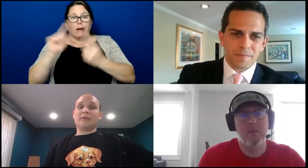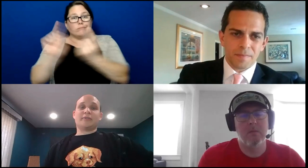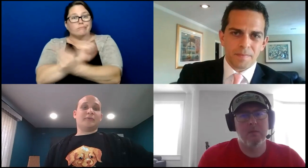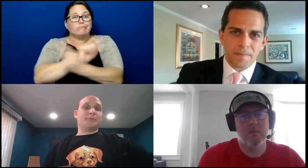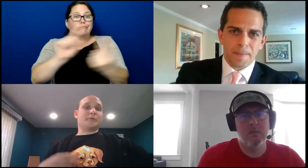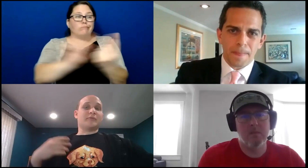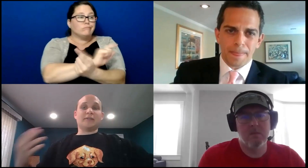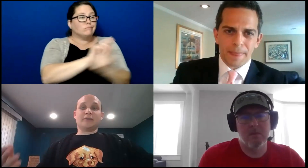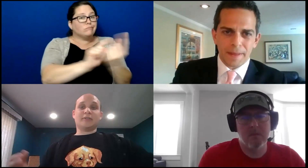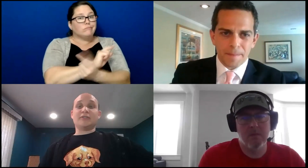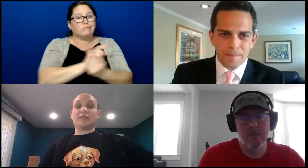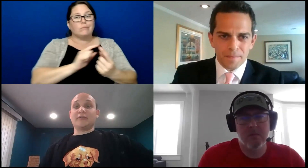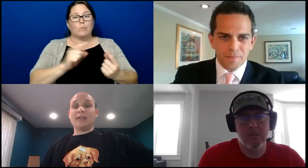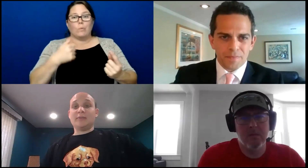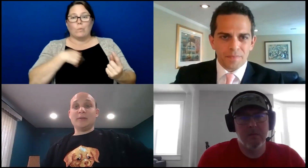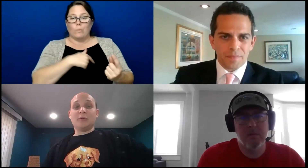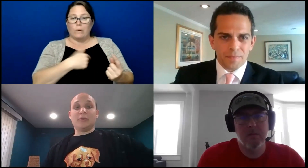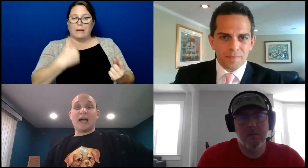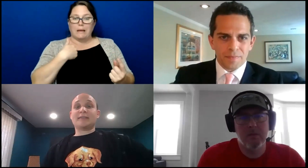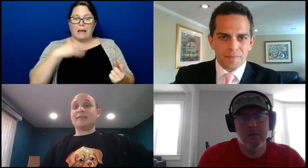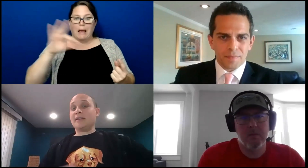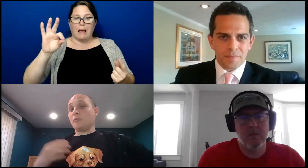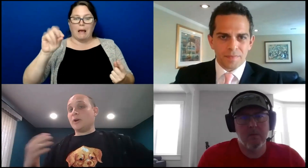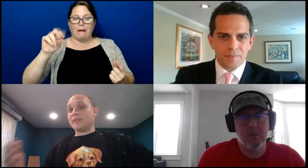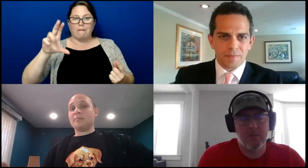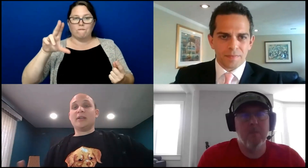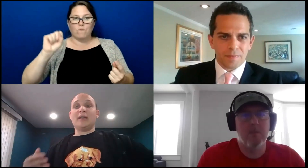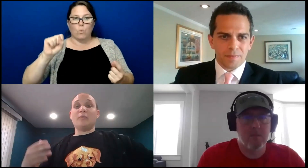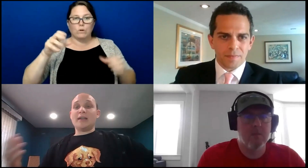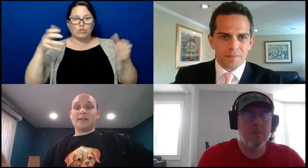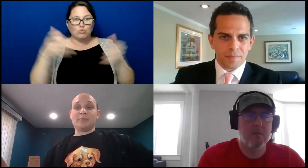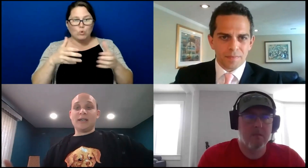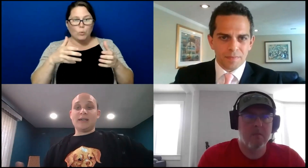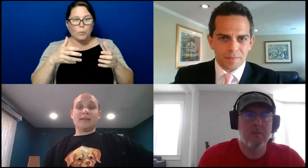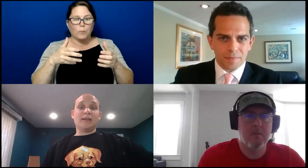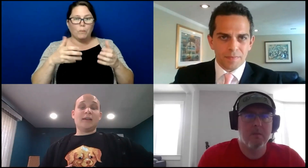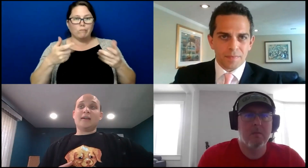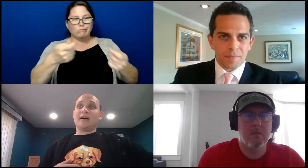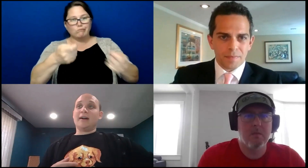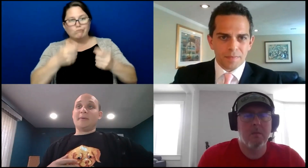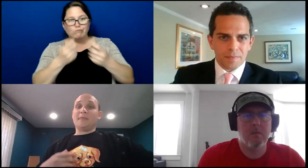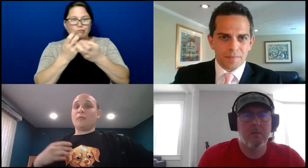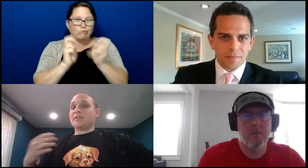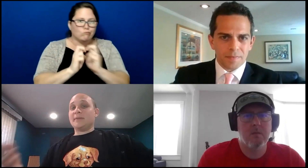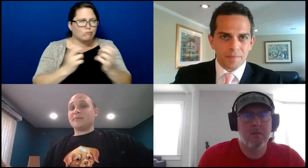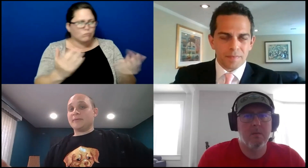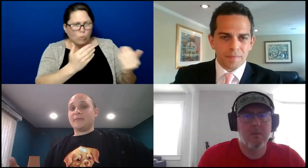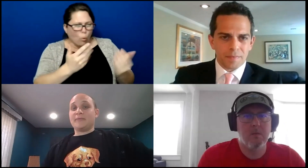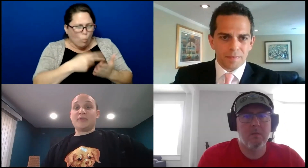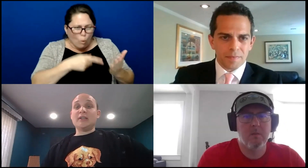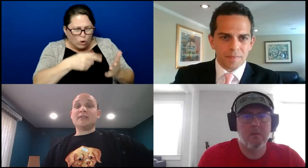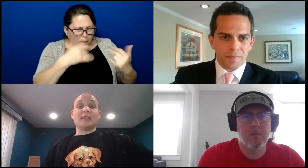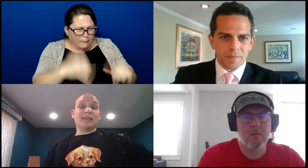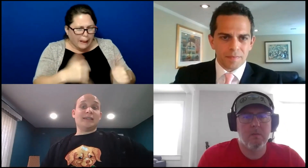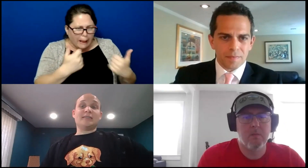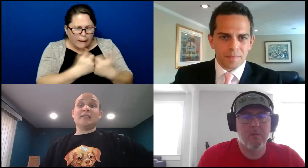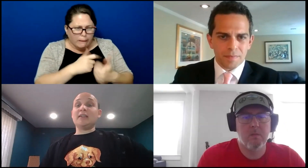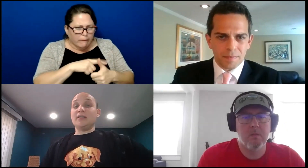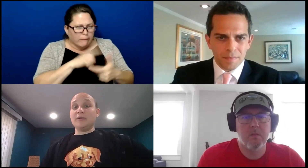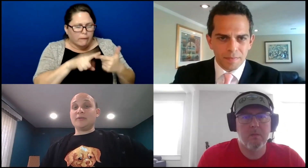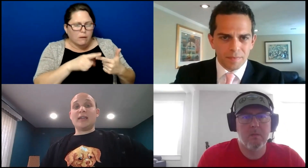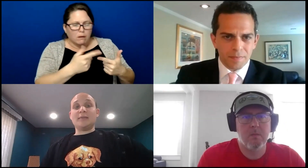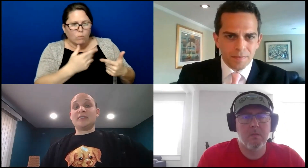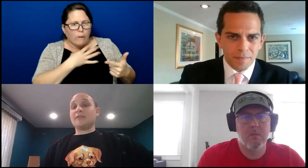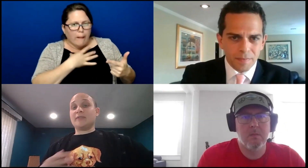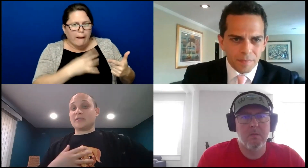running focus groups. We're regularly surveying people, asking them what they play, why they play it, what types of things they'd like to see